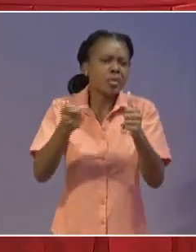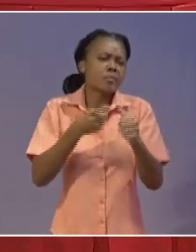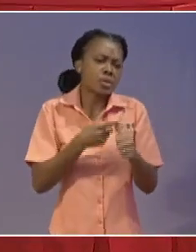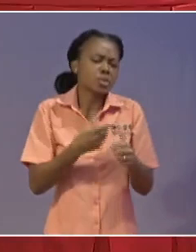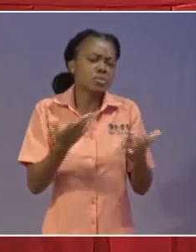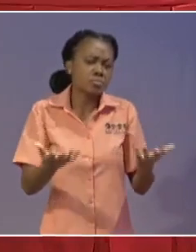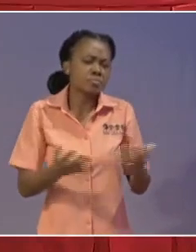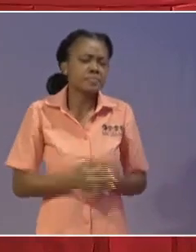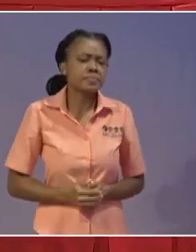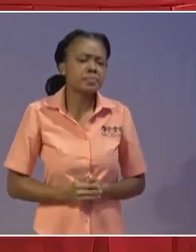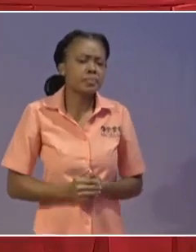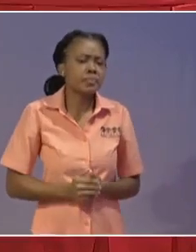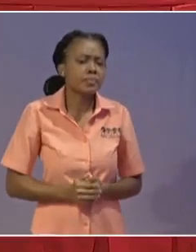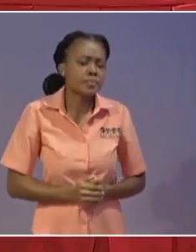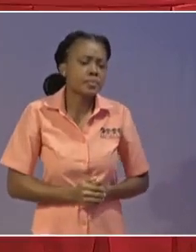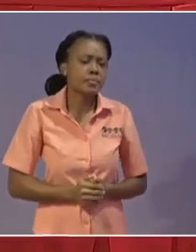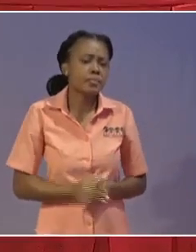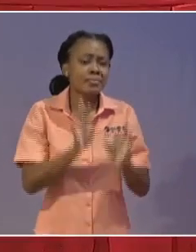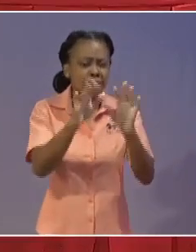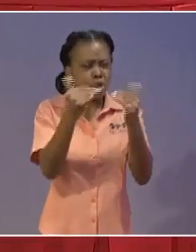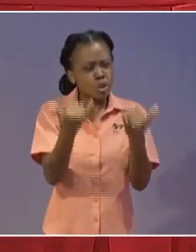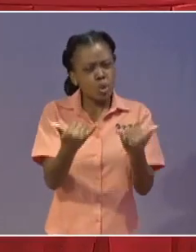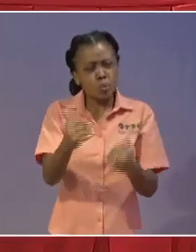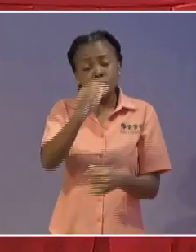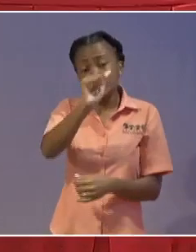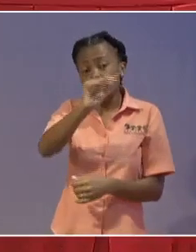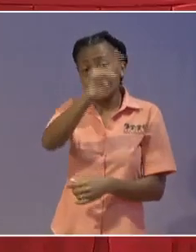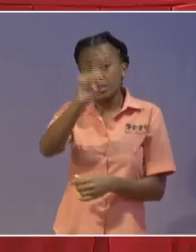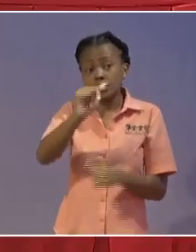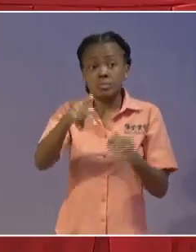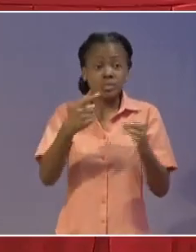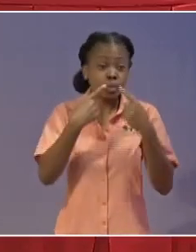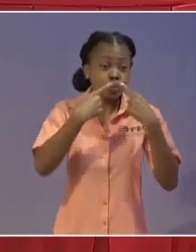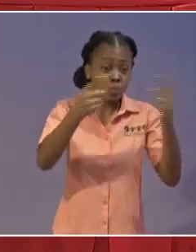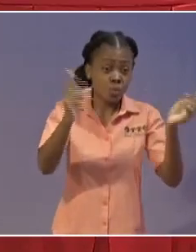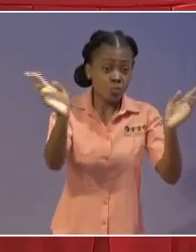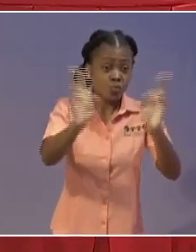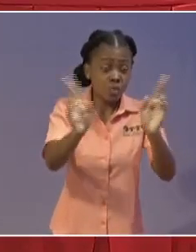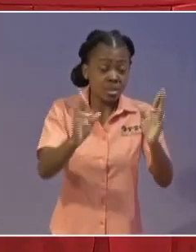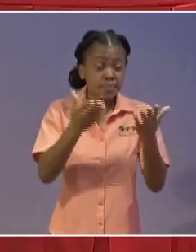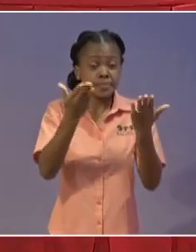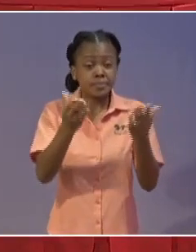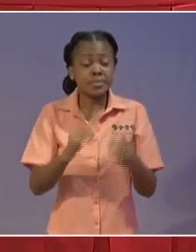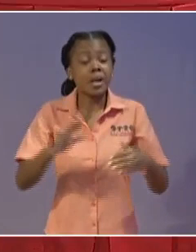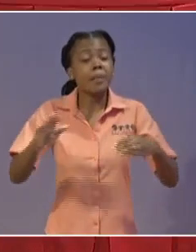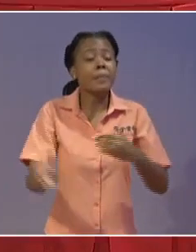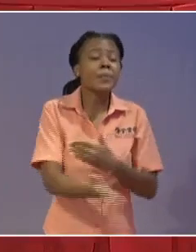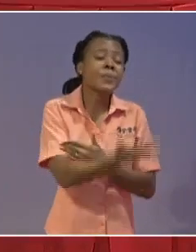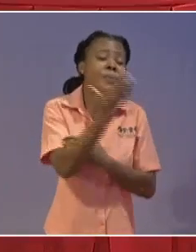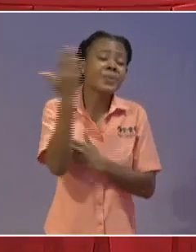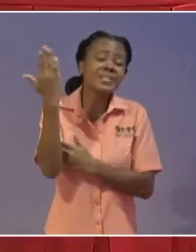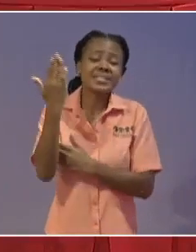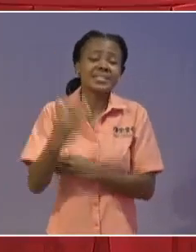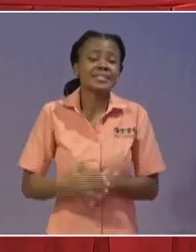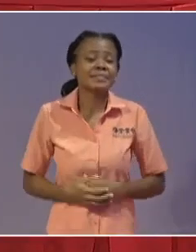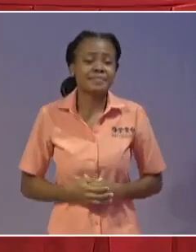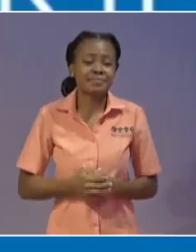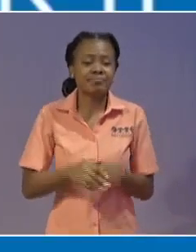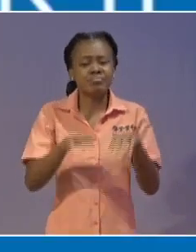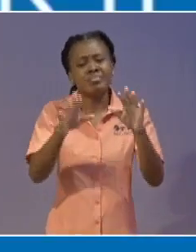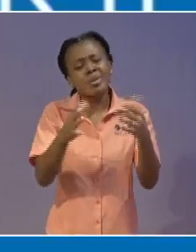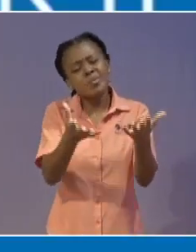for your questions. Good morning. Good morning, Private Harry, ACPnews.com. I wanted to find out